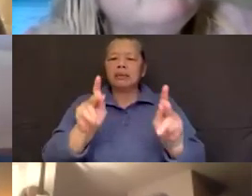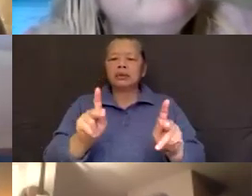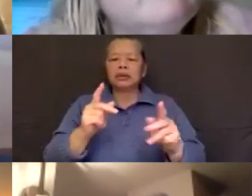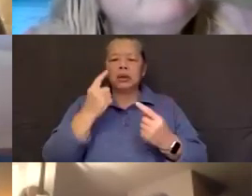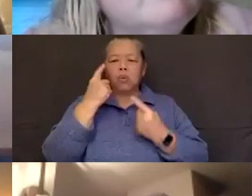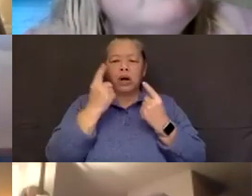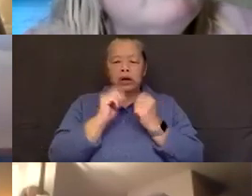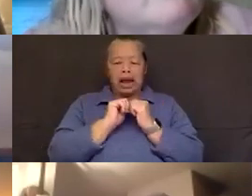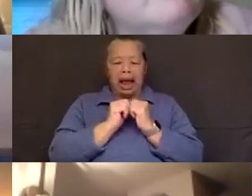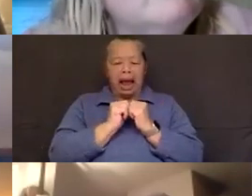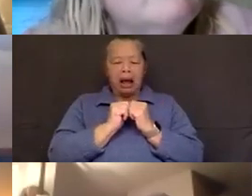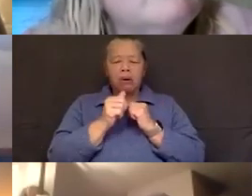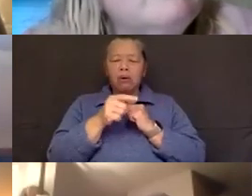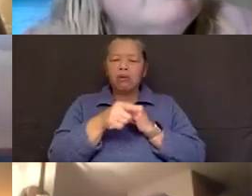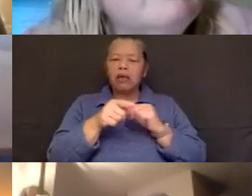can